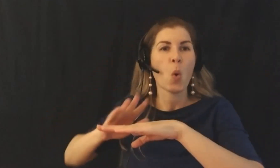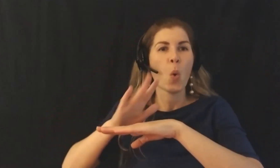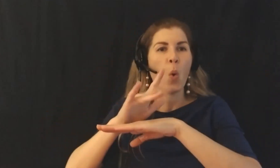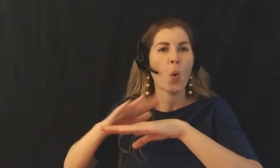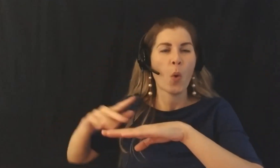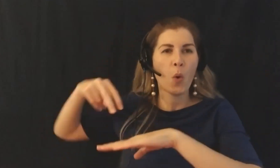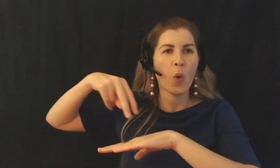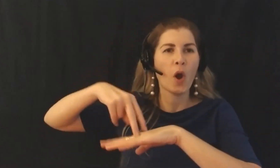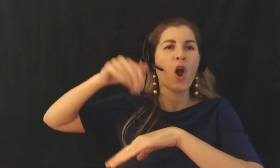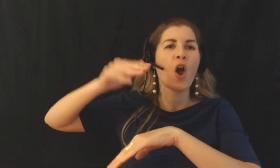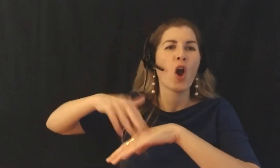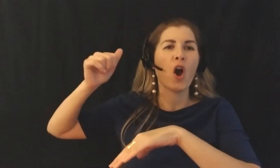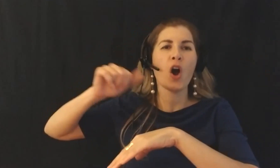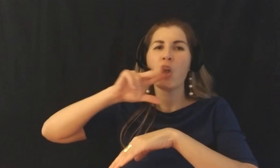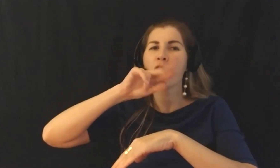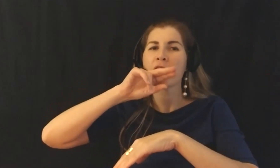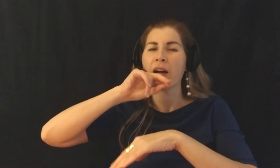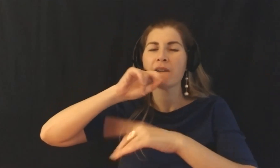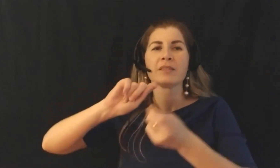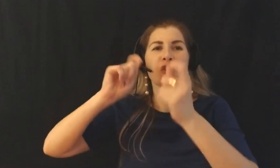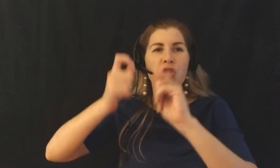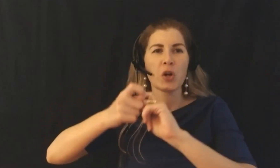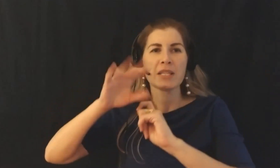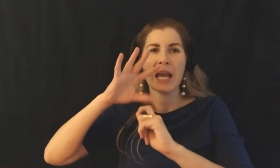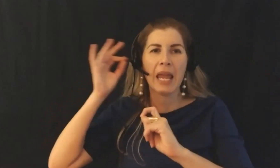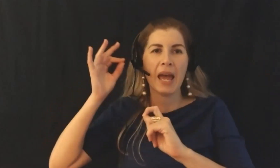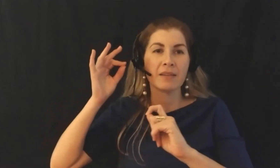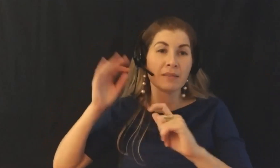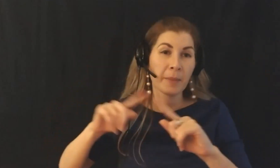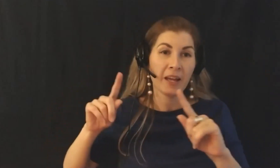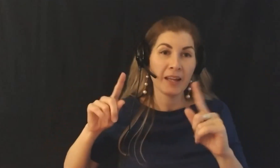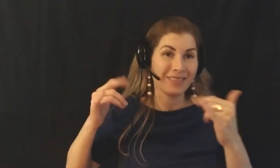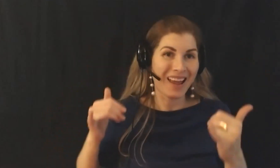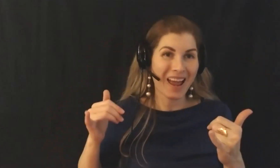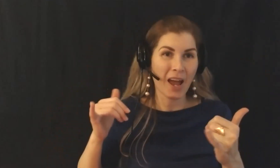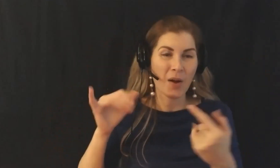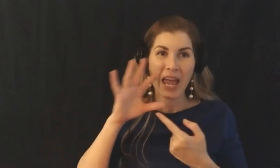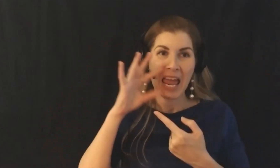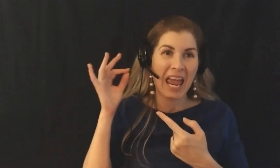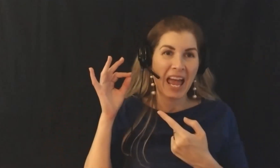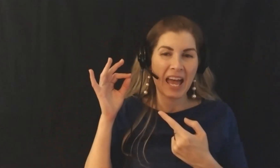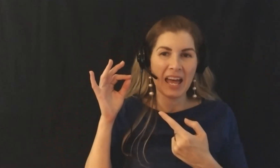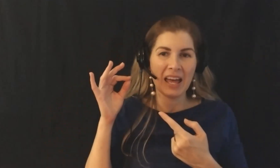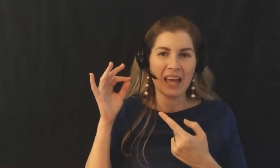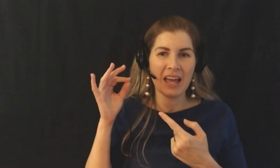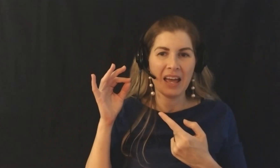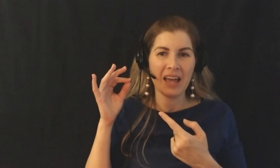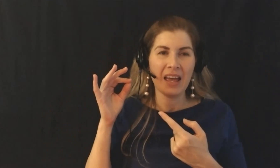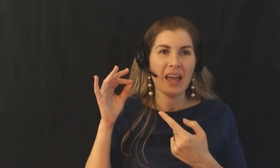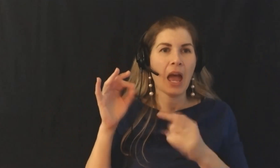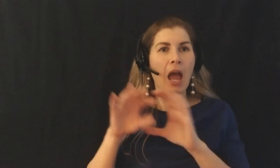upon the duck to turn into a cat. But now the cat leapt out of the